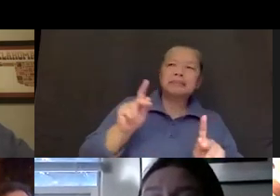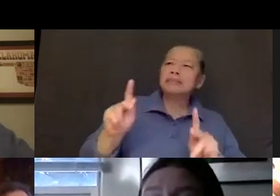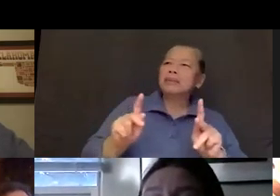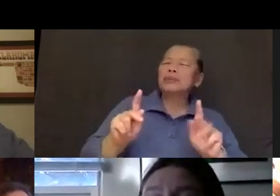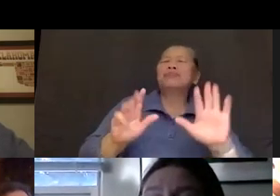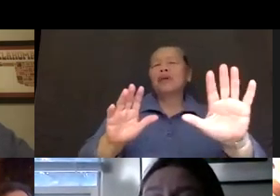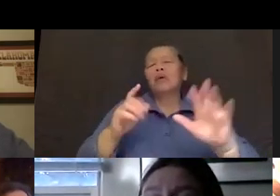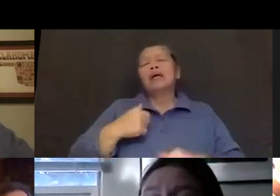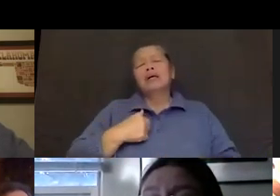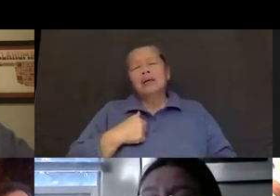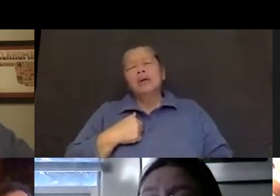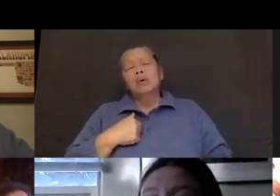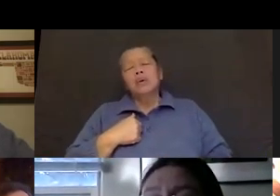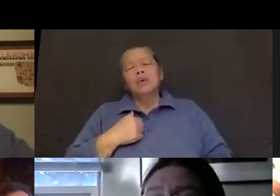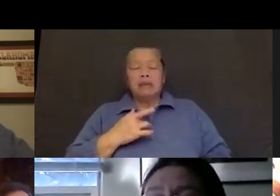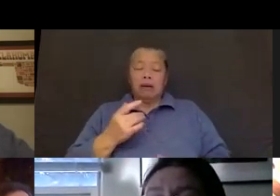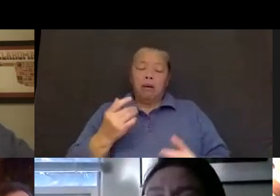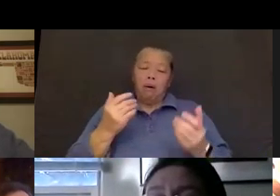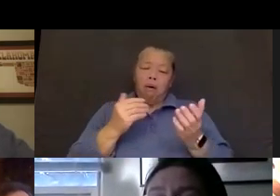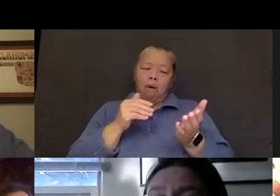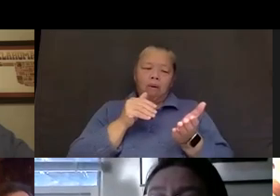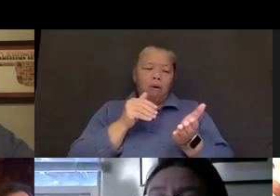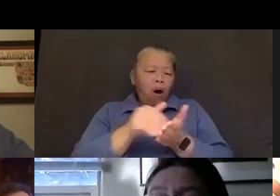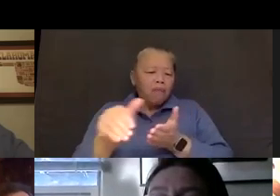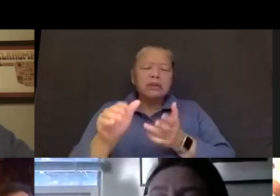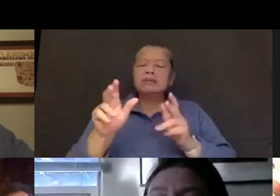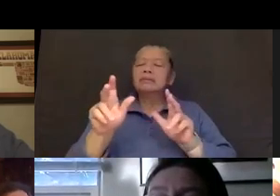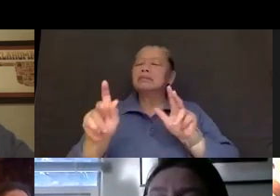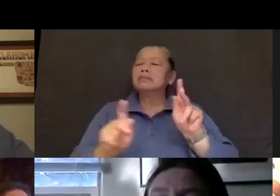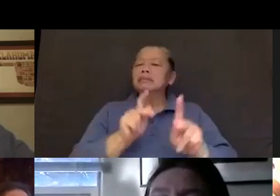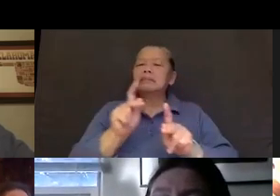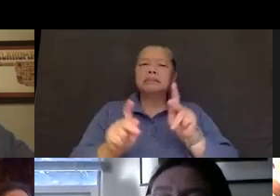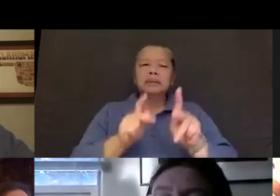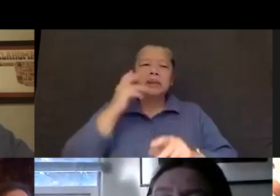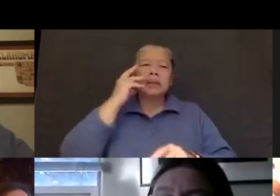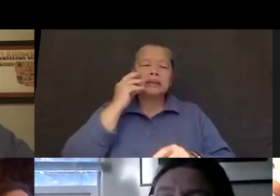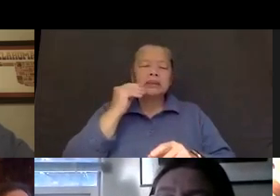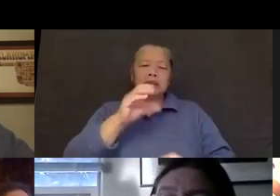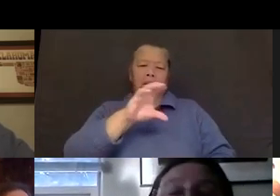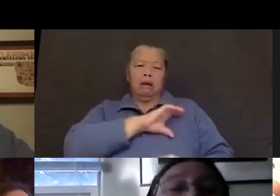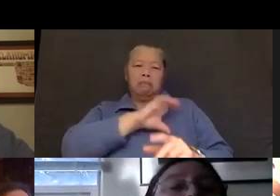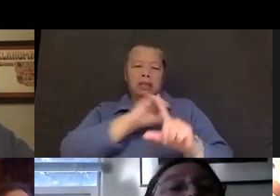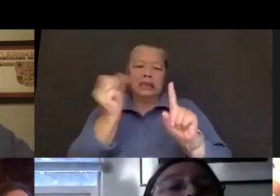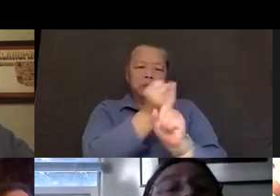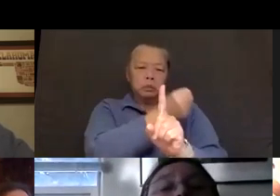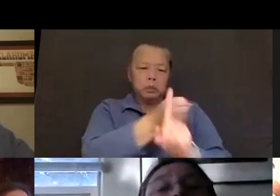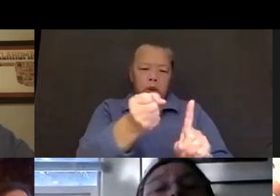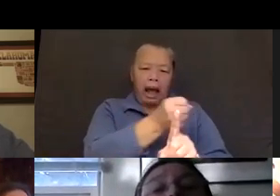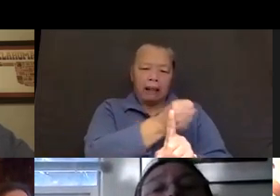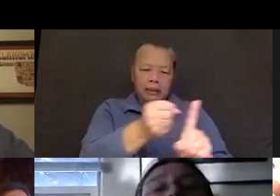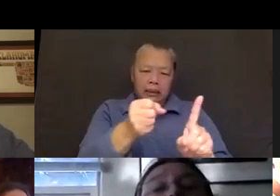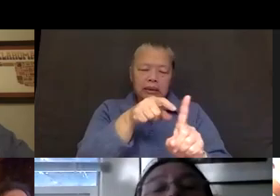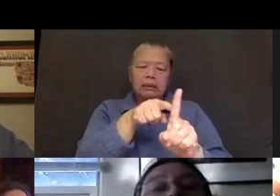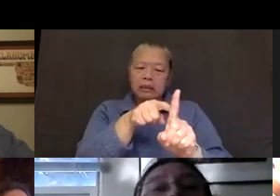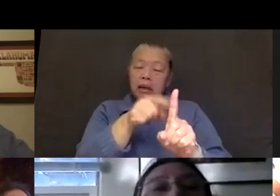who have come up against police brutality, that while a number of them are